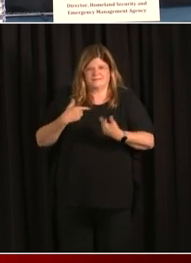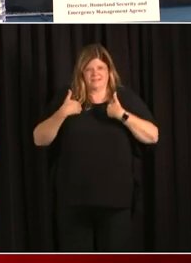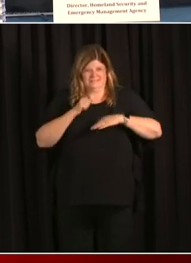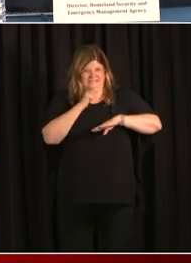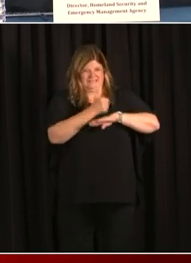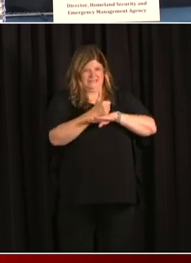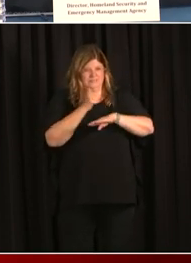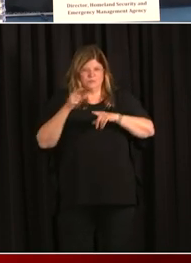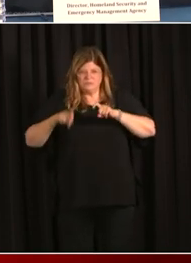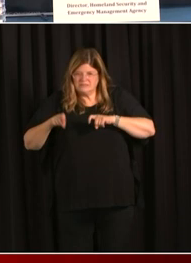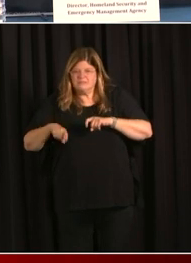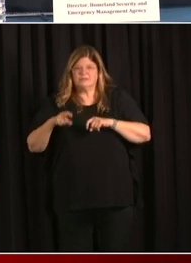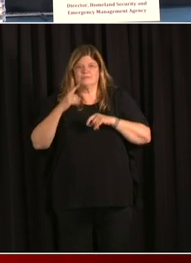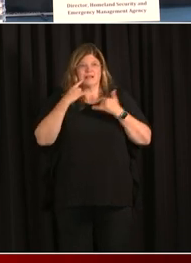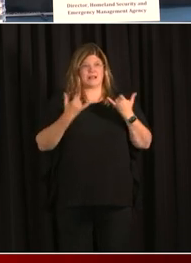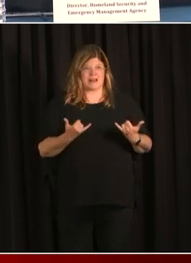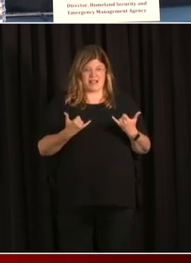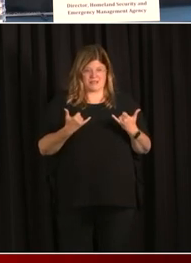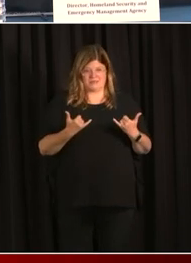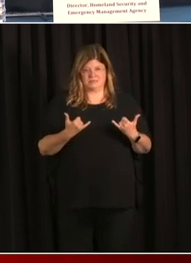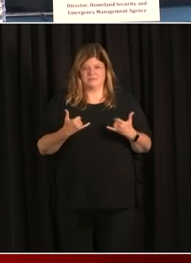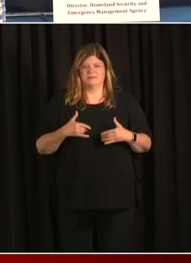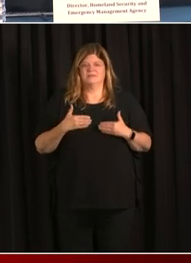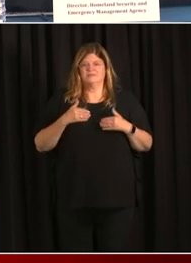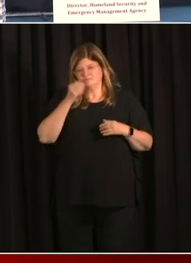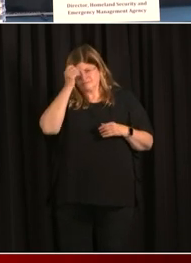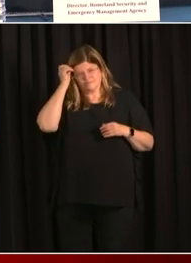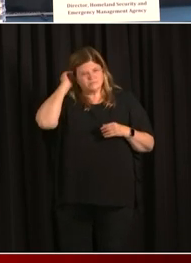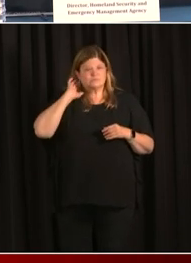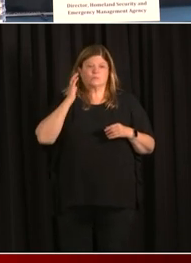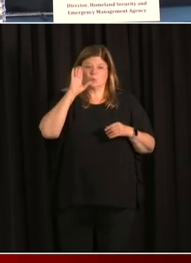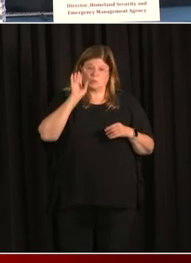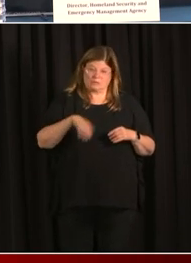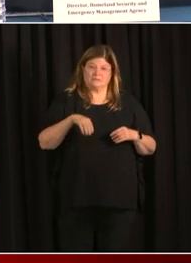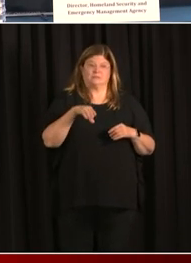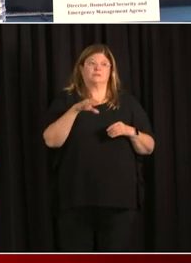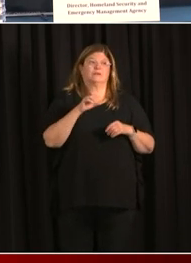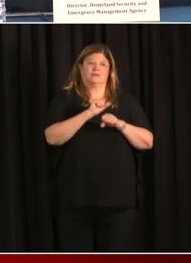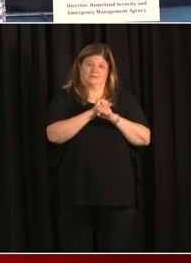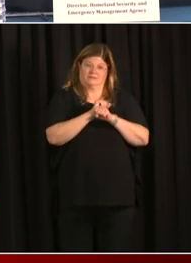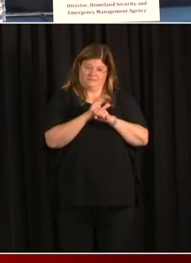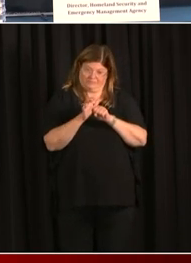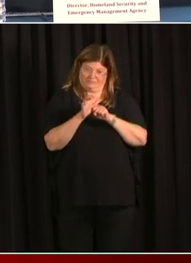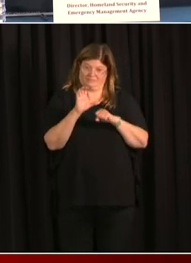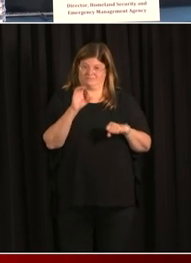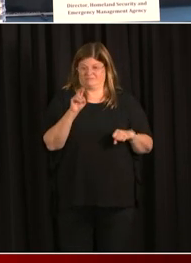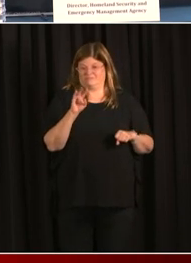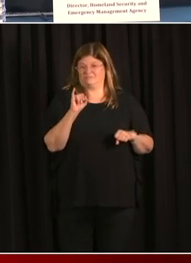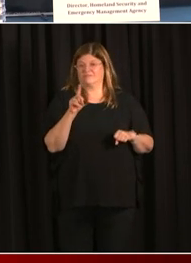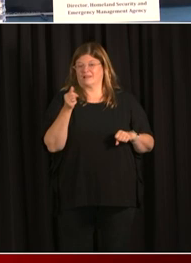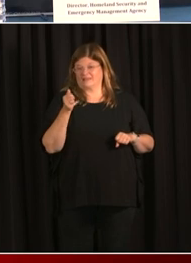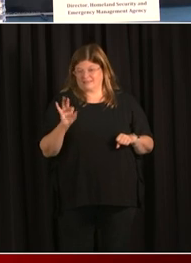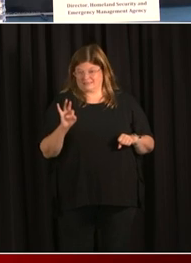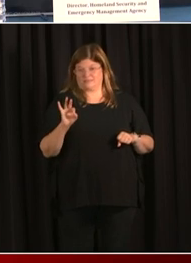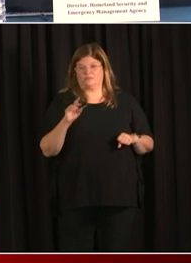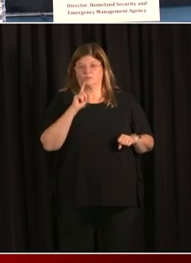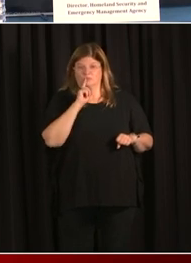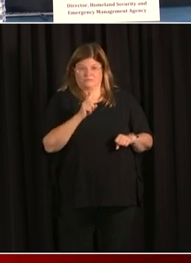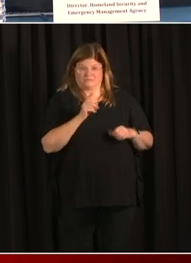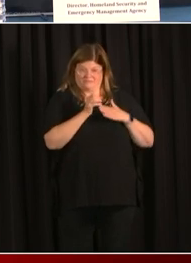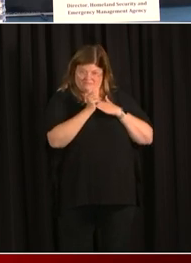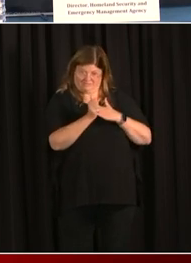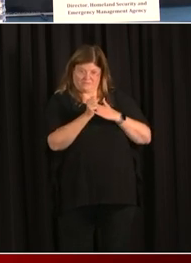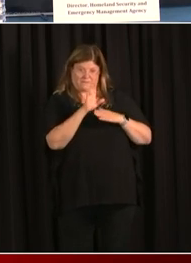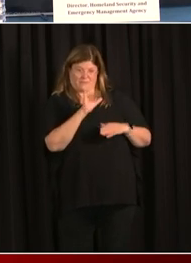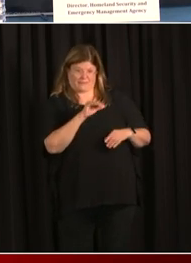Next slide. So we knew that coming into COVID-19 and under the leadership of the Mayor and the direction